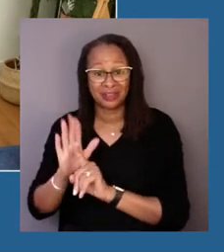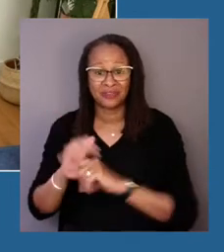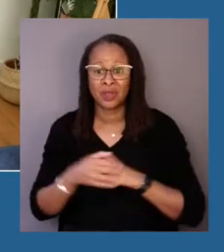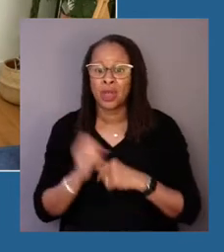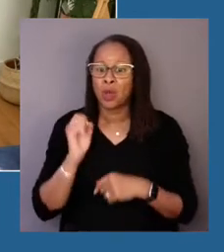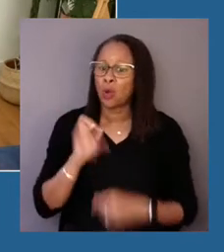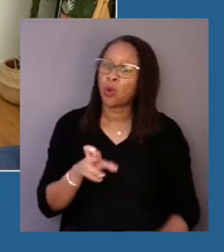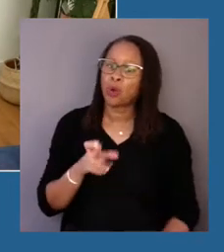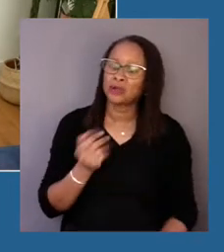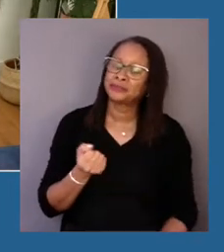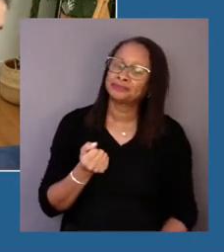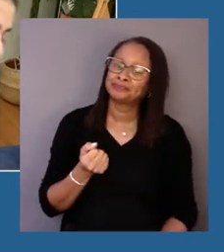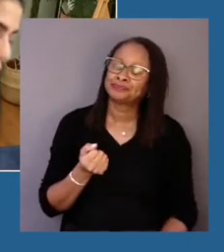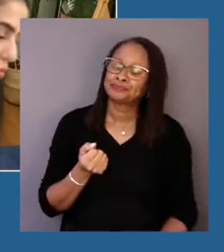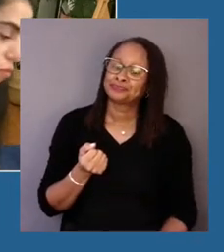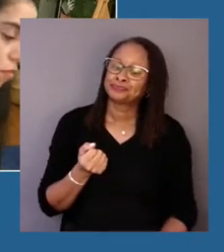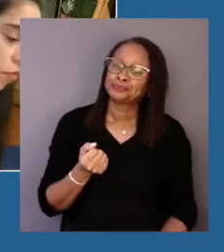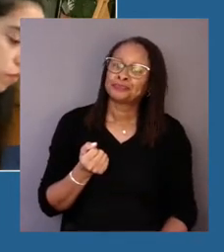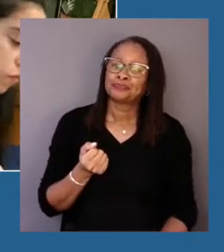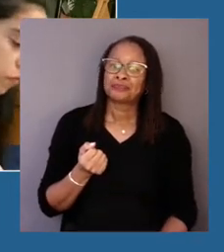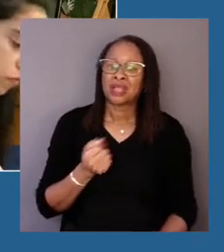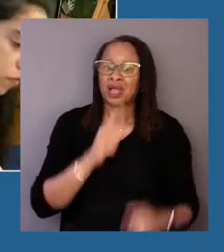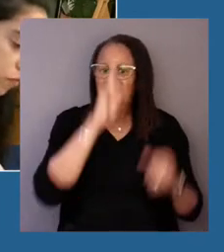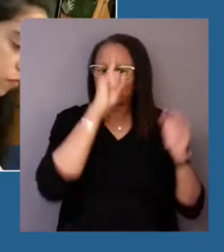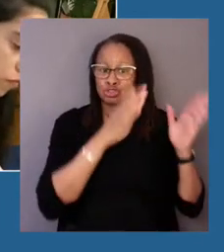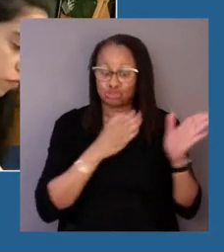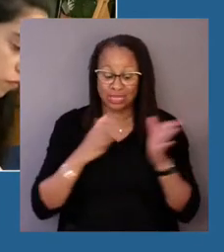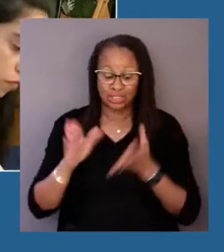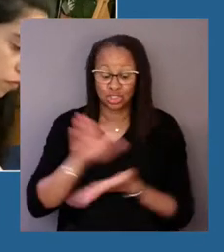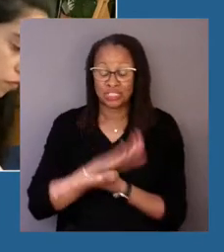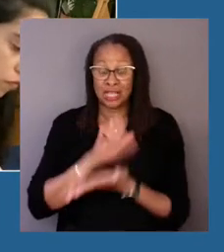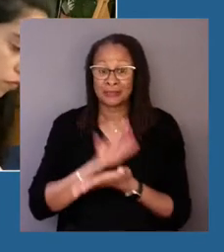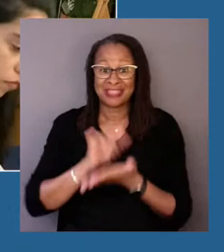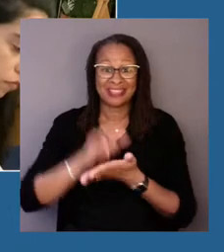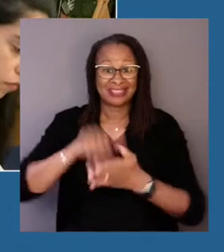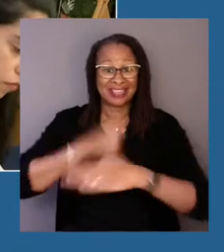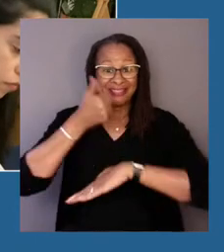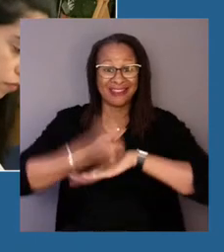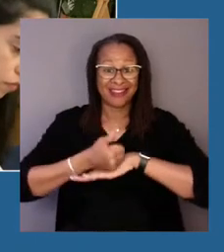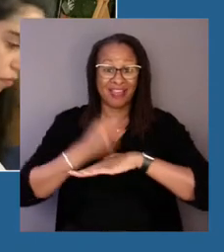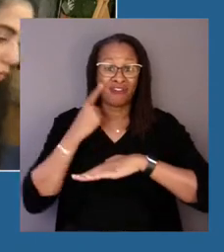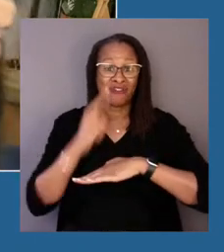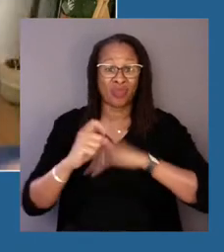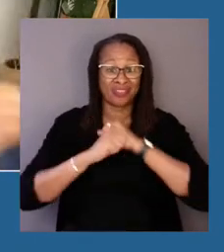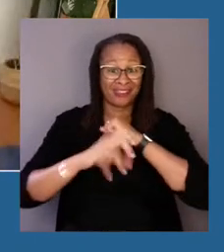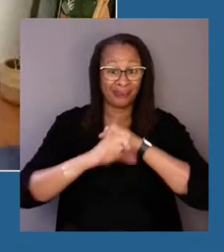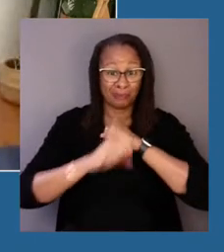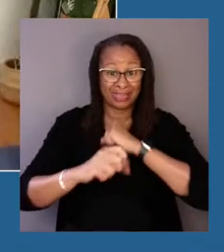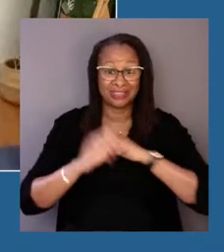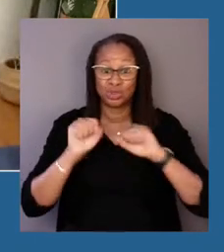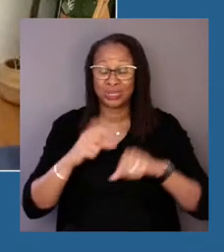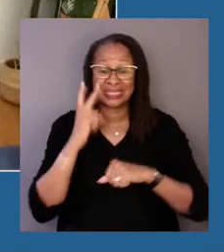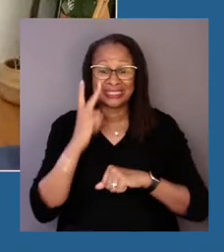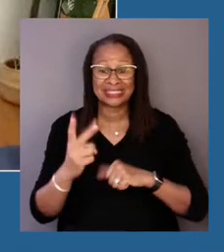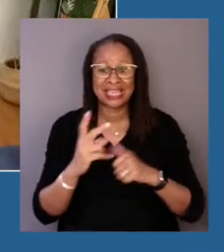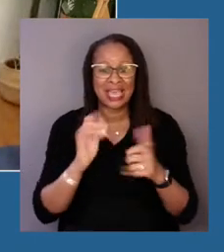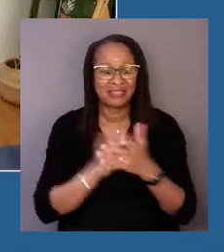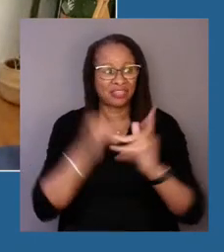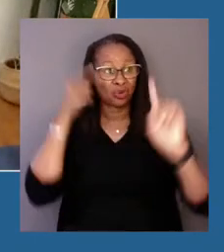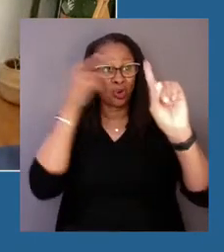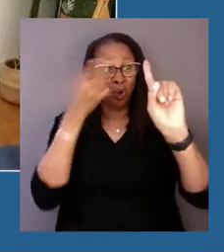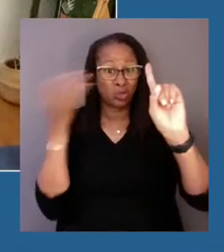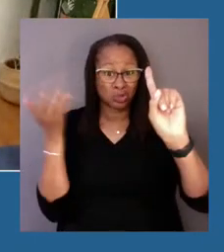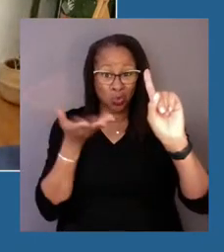or you know, the strategy document that they laid out for this campaign. So you can see like this was their goal and